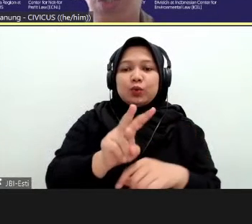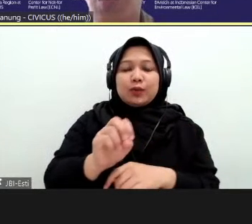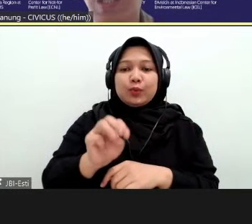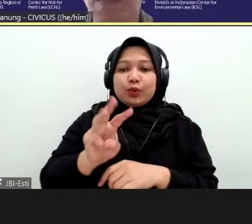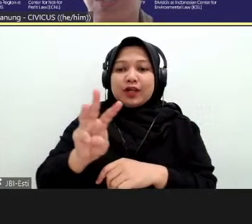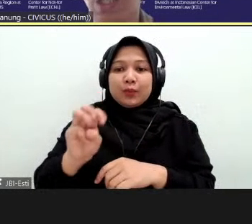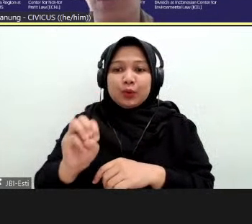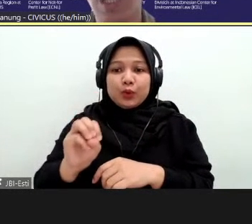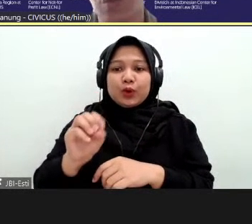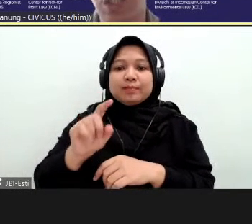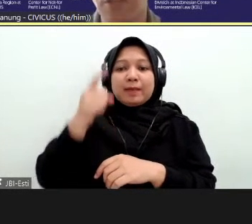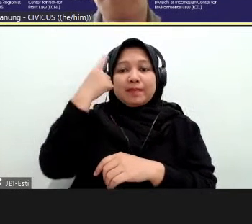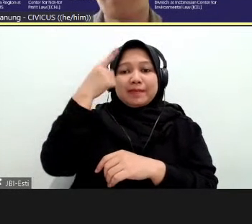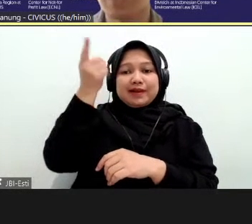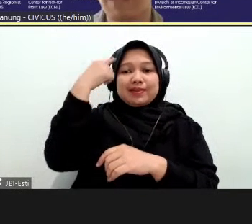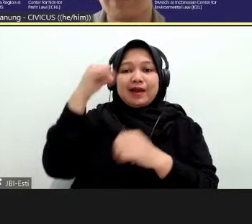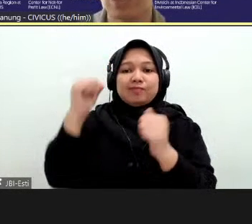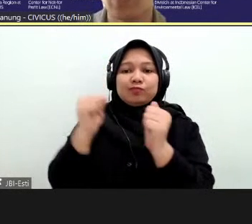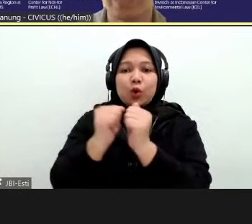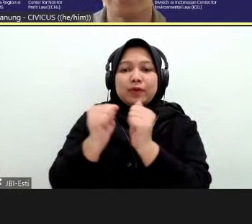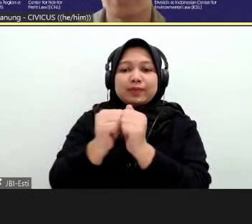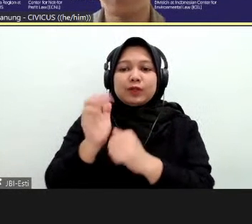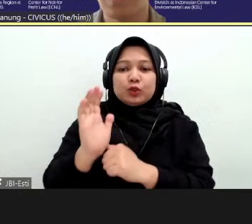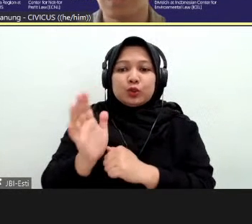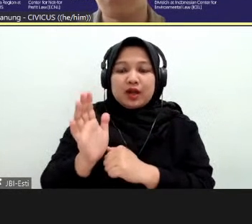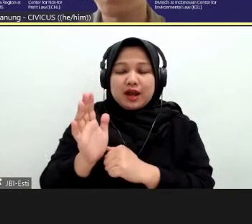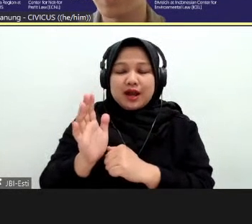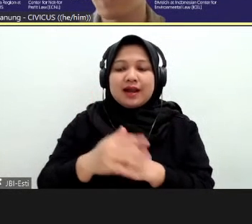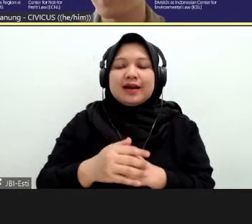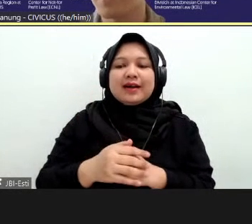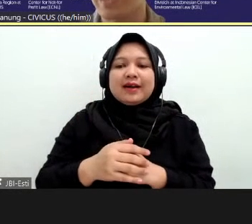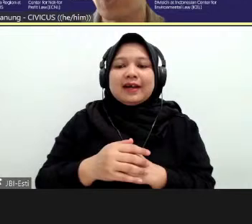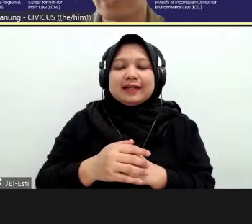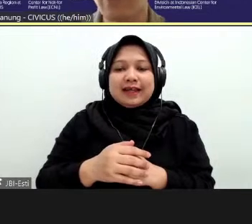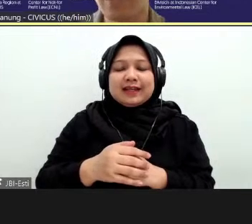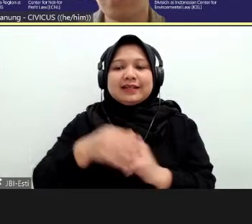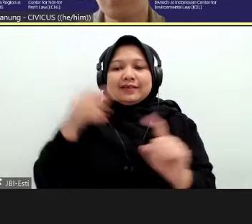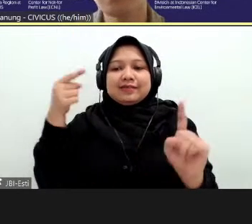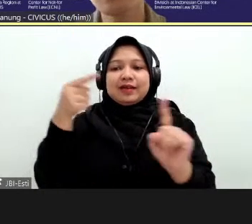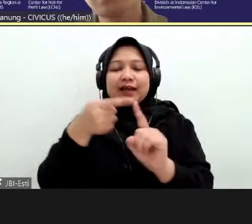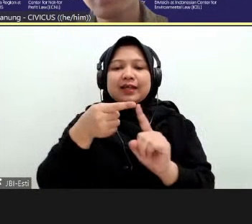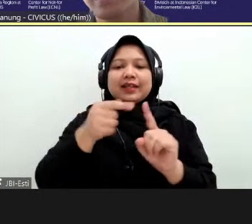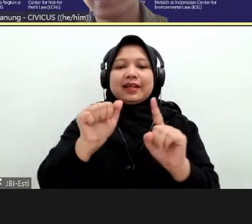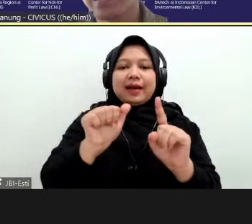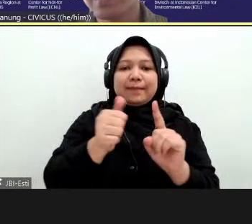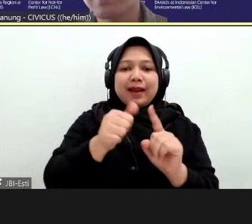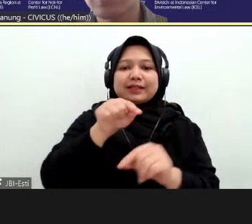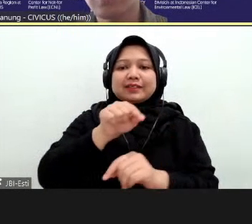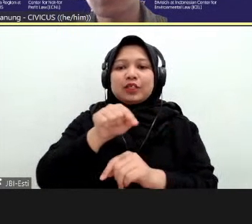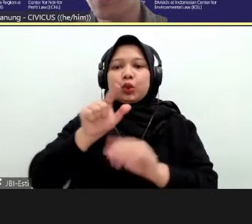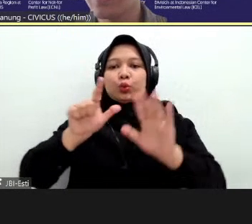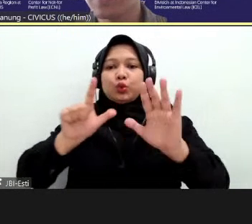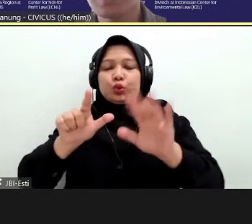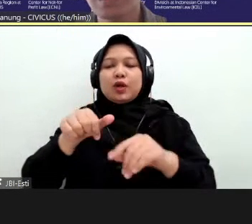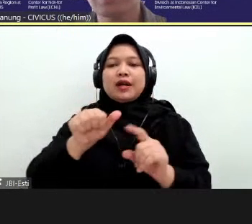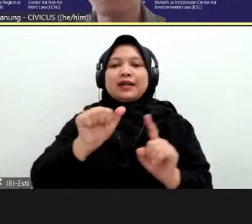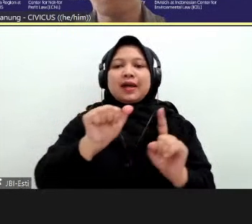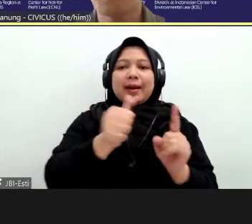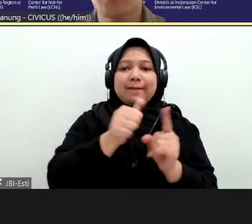is to ensure responsive, inclusive, participatory, and representative decision making at all levels, and then